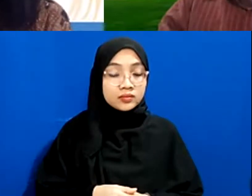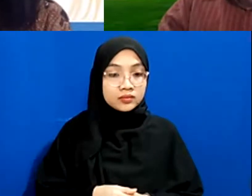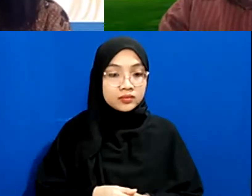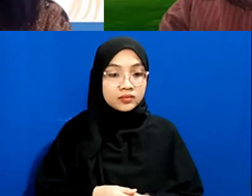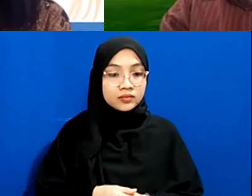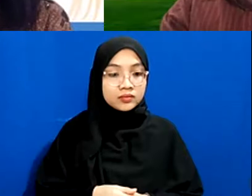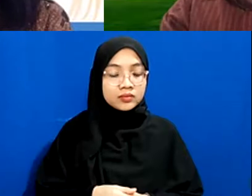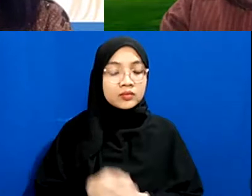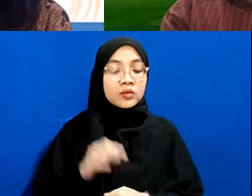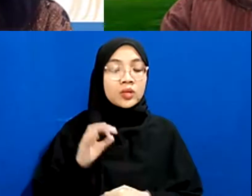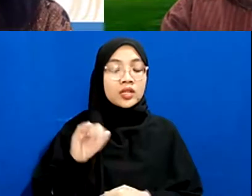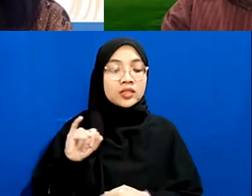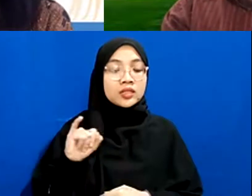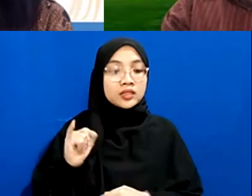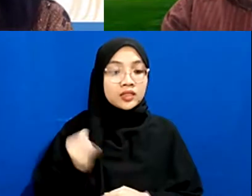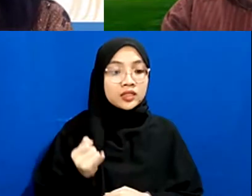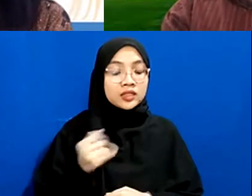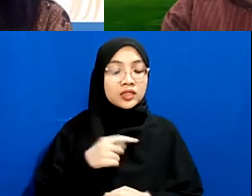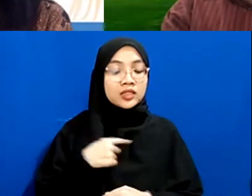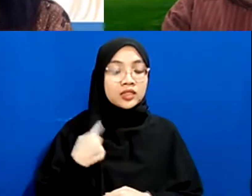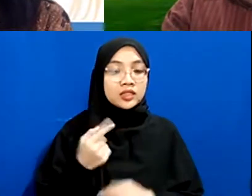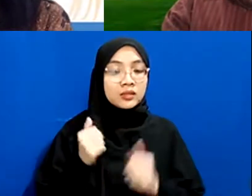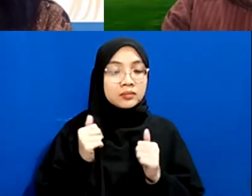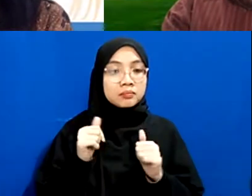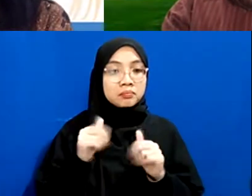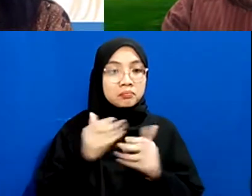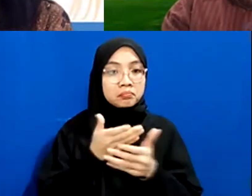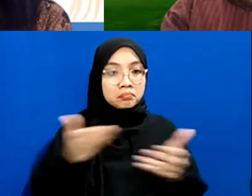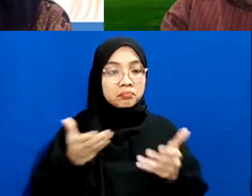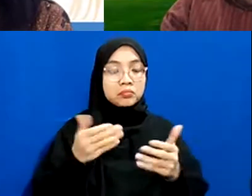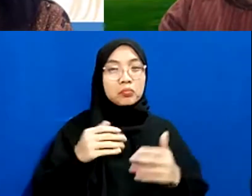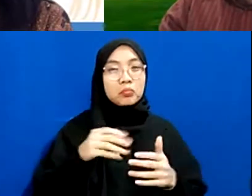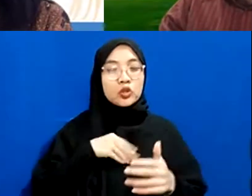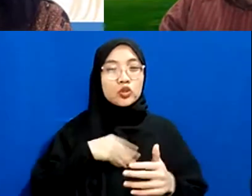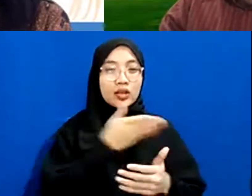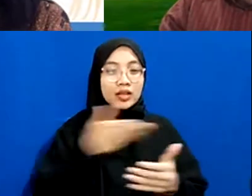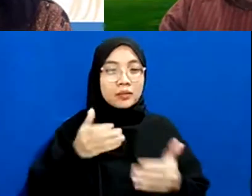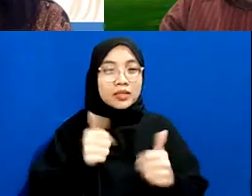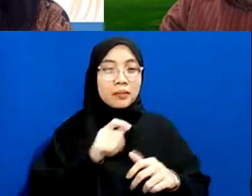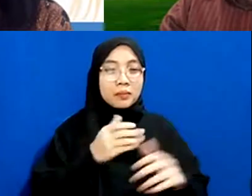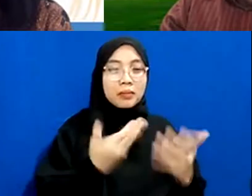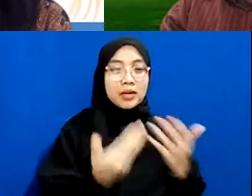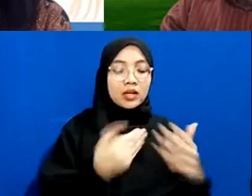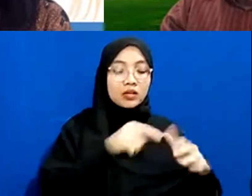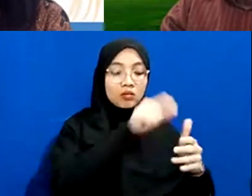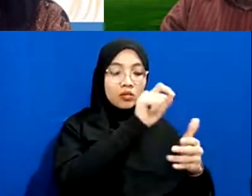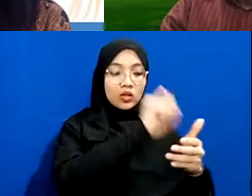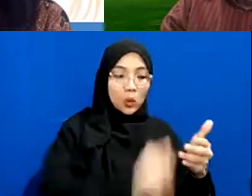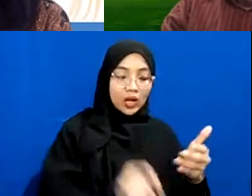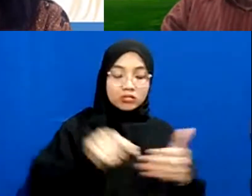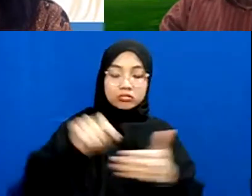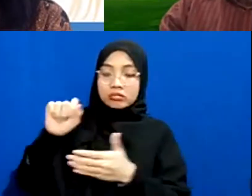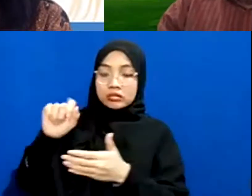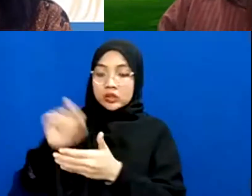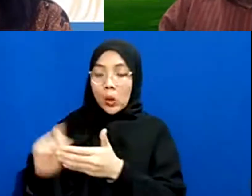So could you just focus on that group of students and not focus on the younger students would